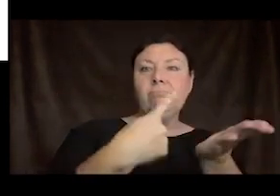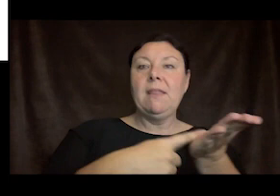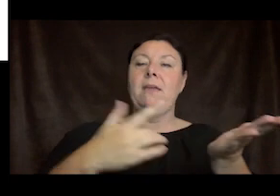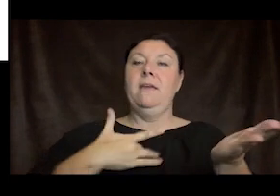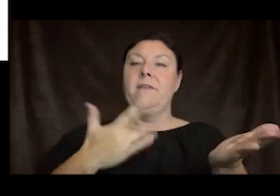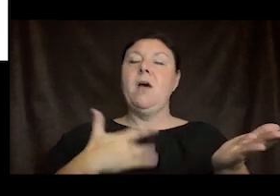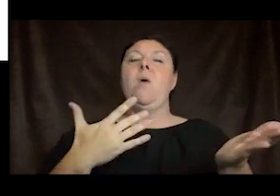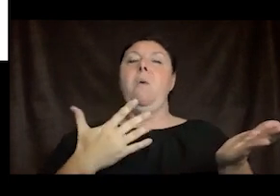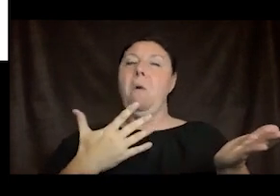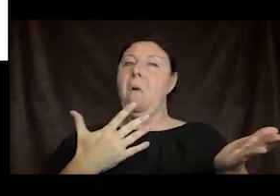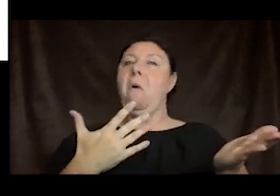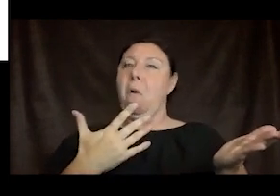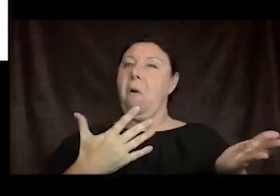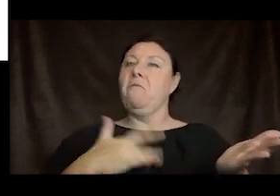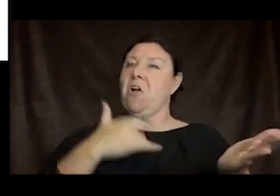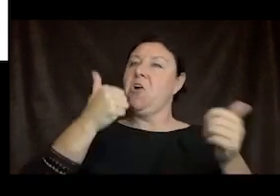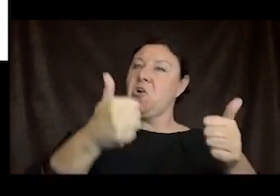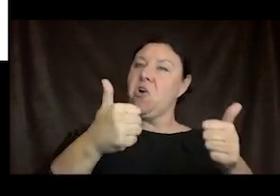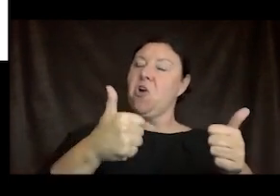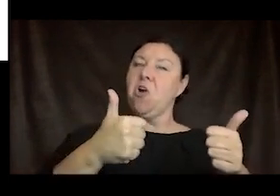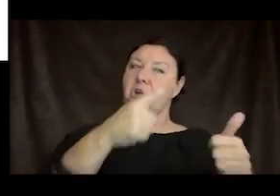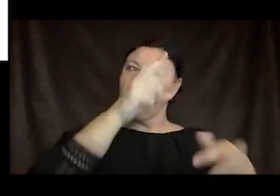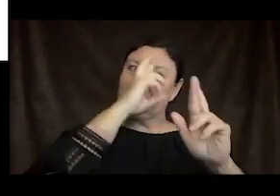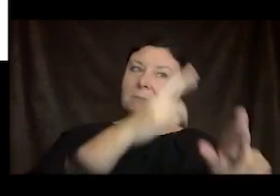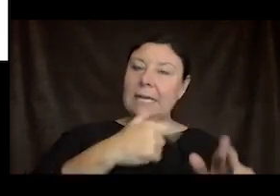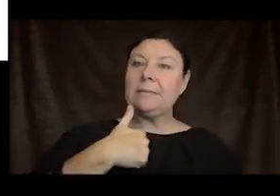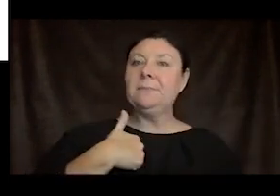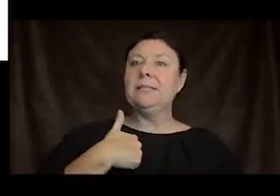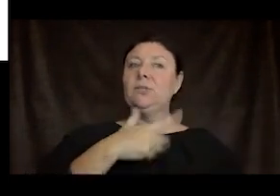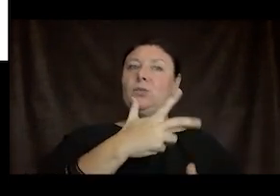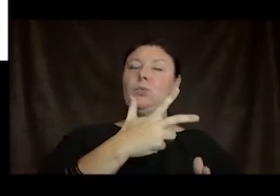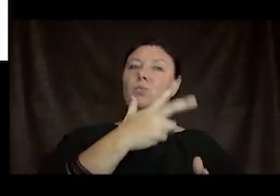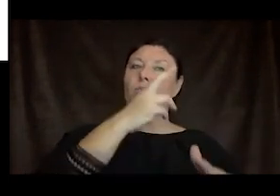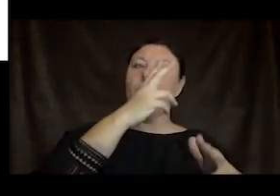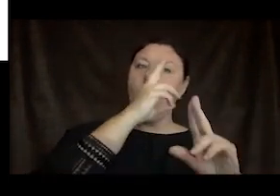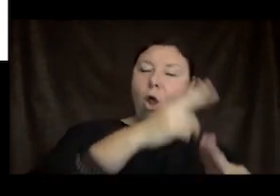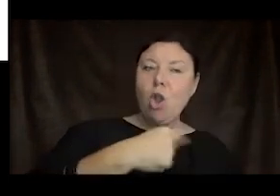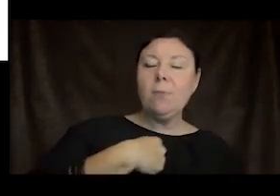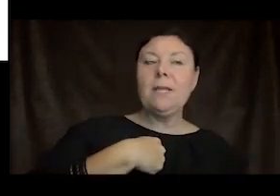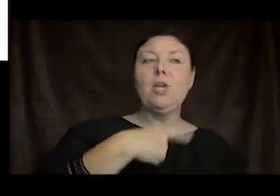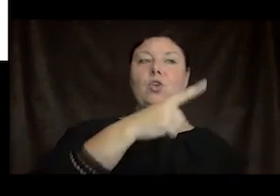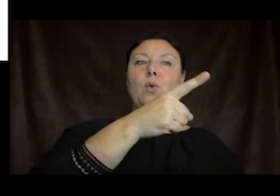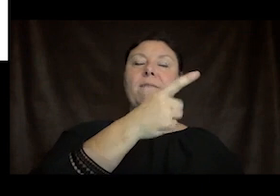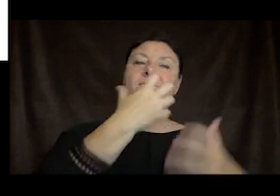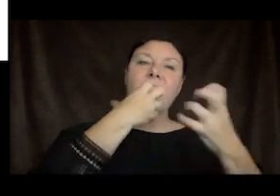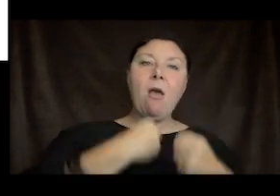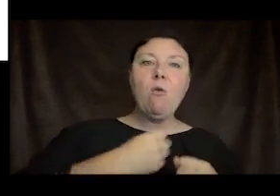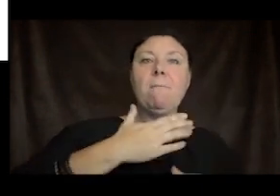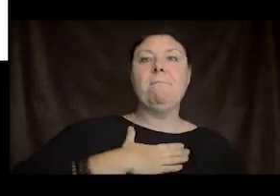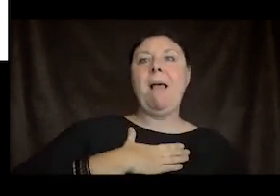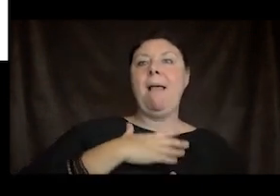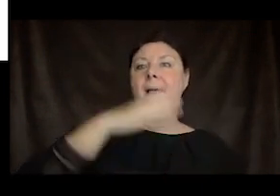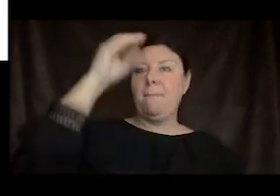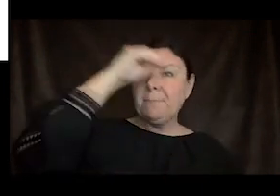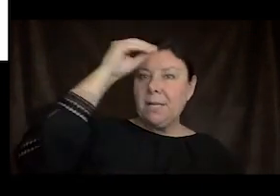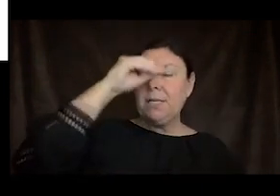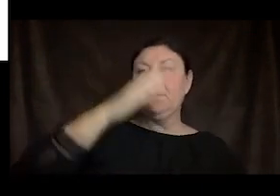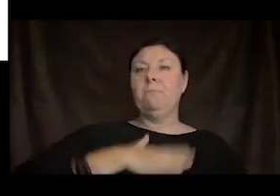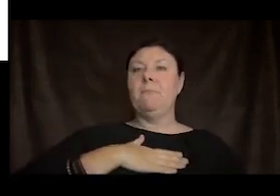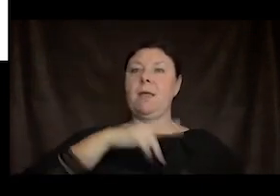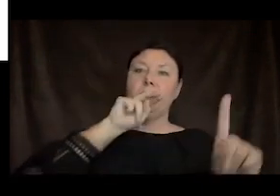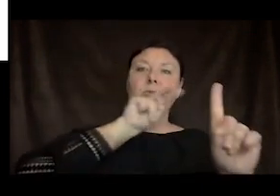feeling respected, feeling valued, feeling honored for who they are and what they believe. Because when